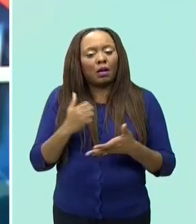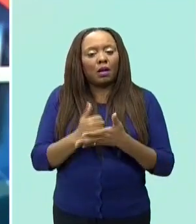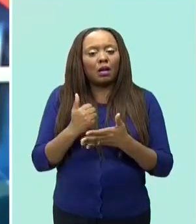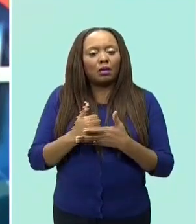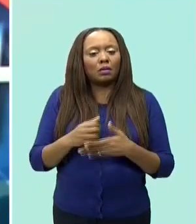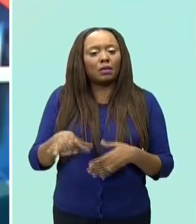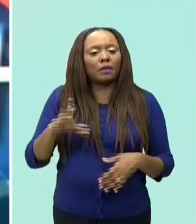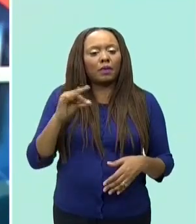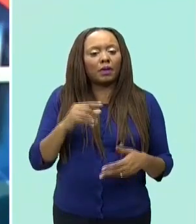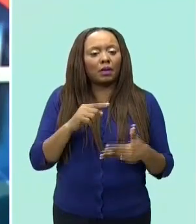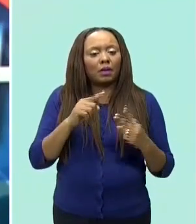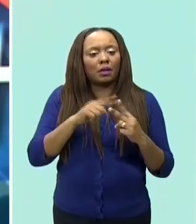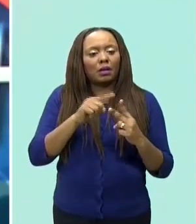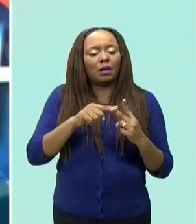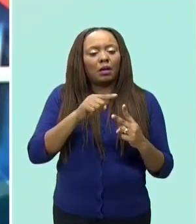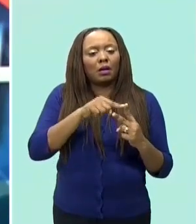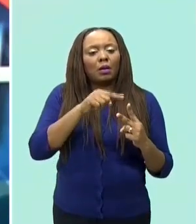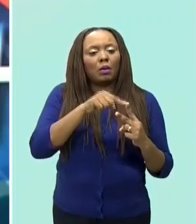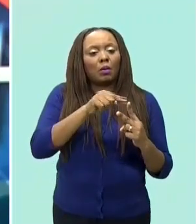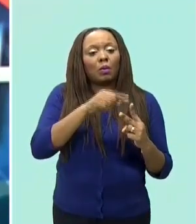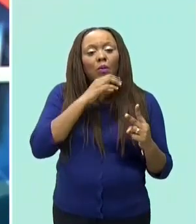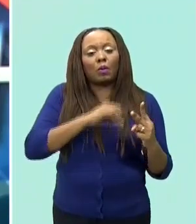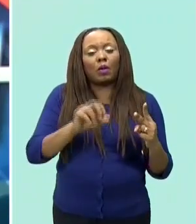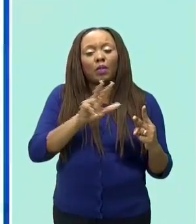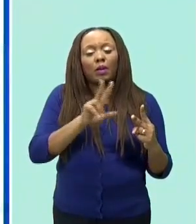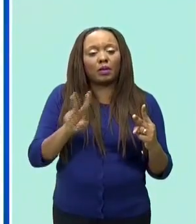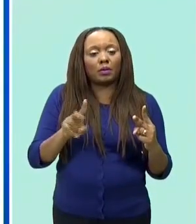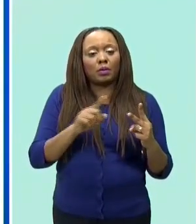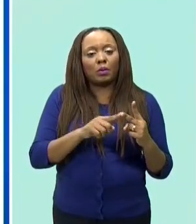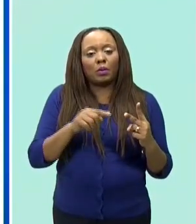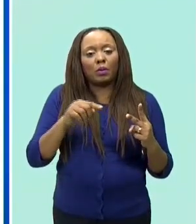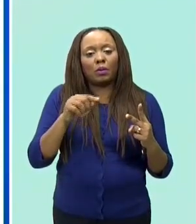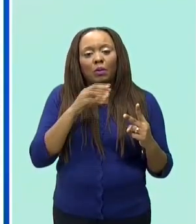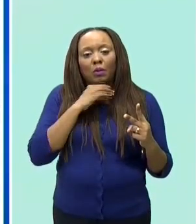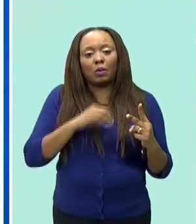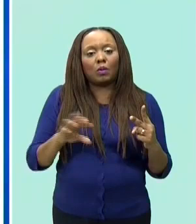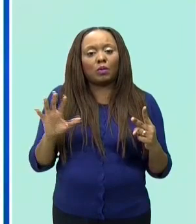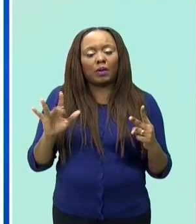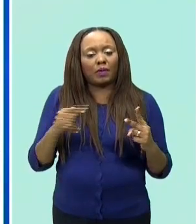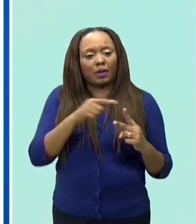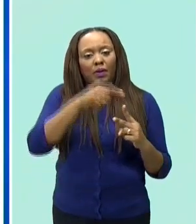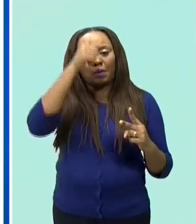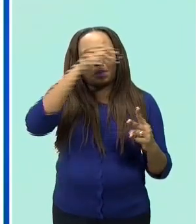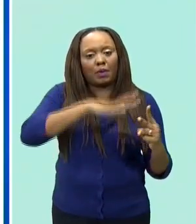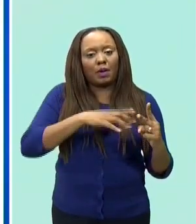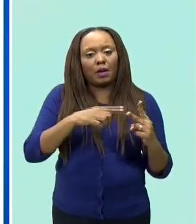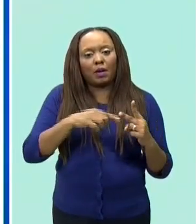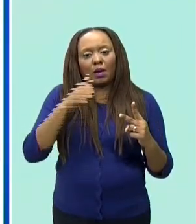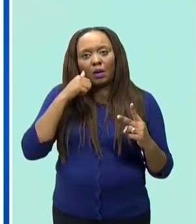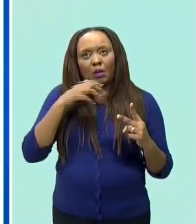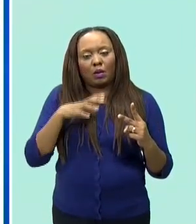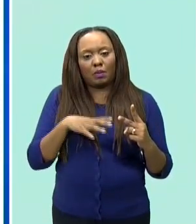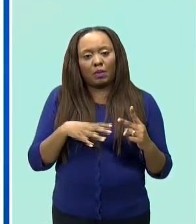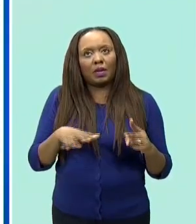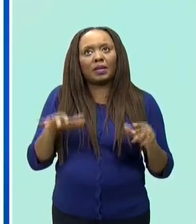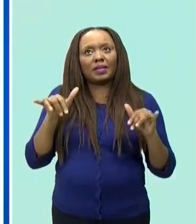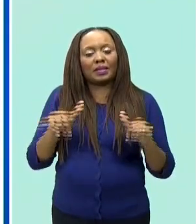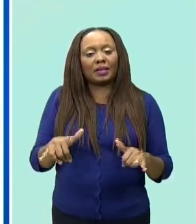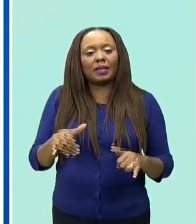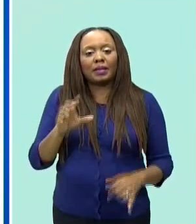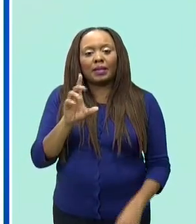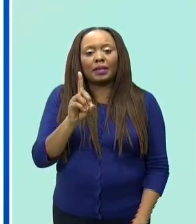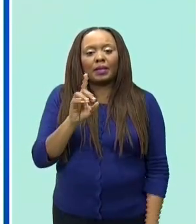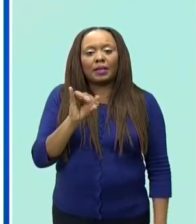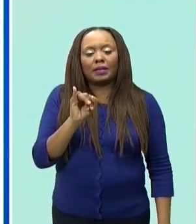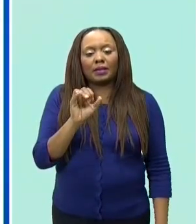in locating 32-year-old Oscar Suarez and 25-year-old Magdalena DeVille, who were staying at room 49 Discovery Bay